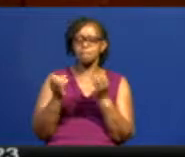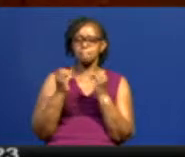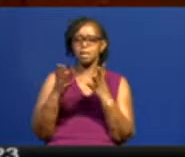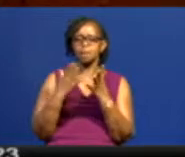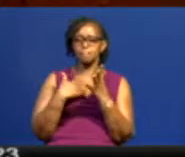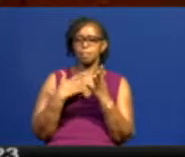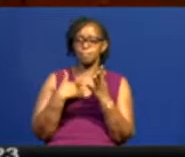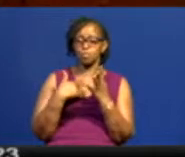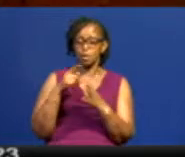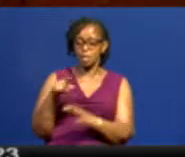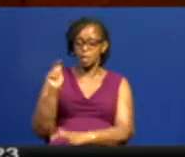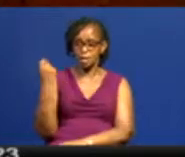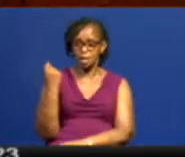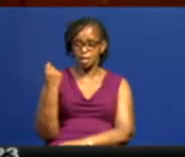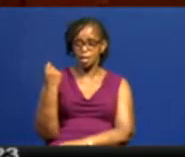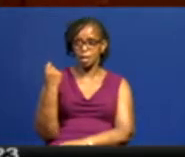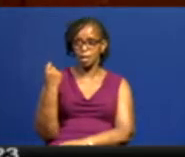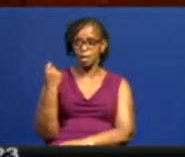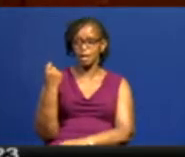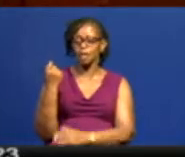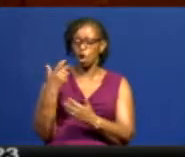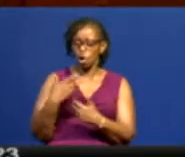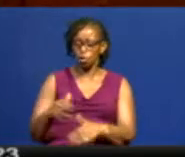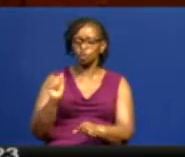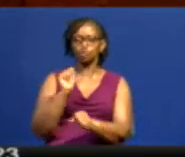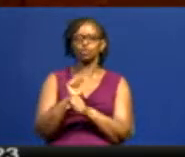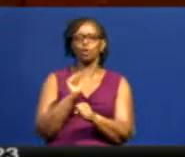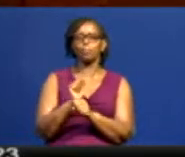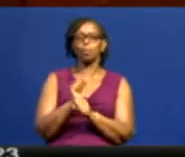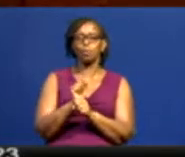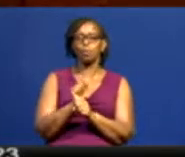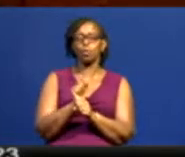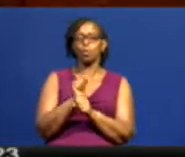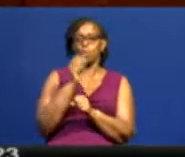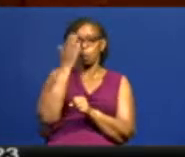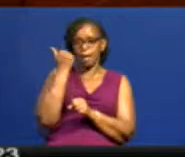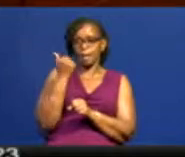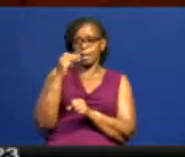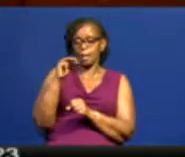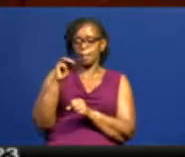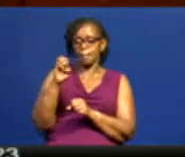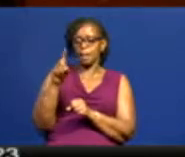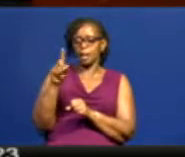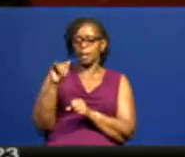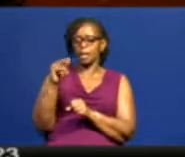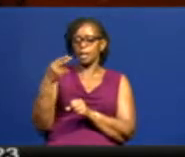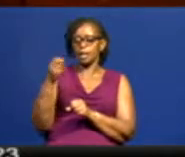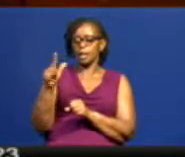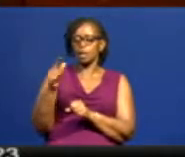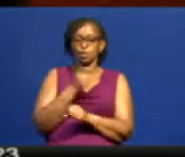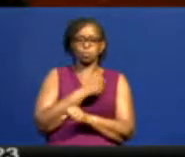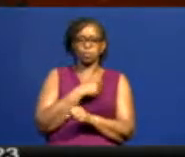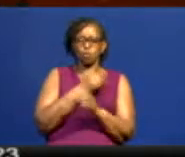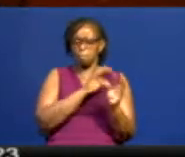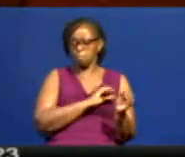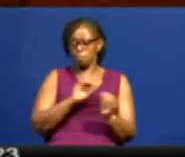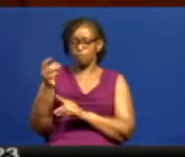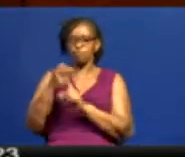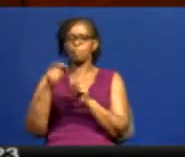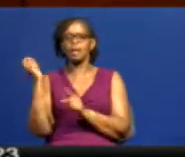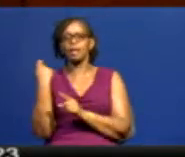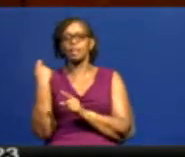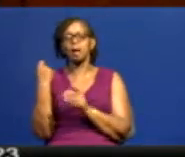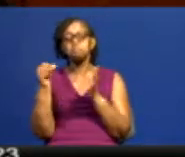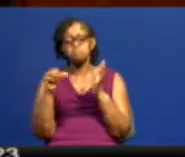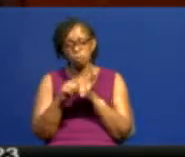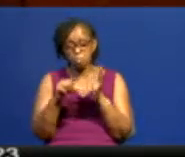in this country are losing jobs because Medill Hospital is moving outside Kenya because of tax regimes.